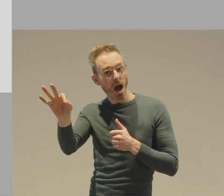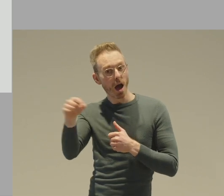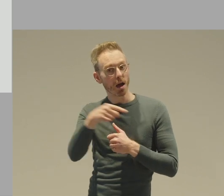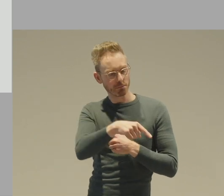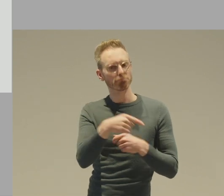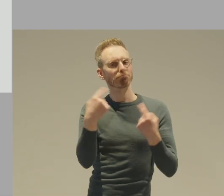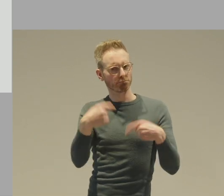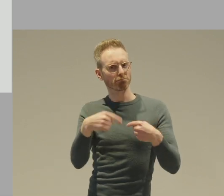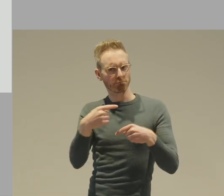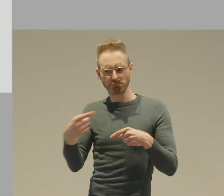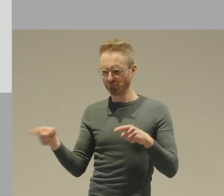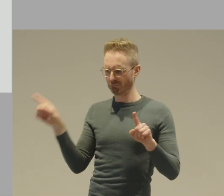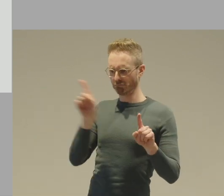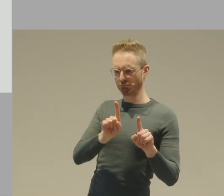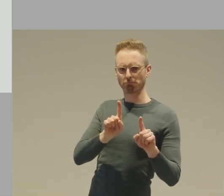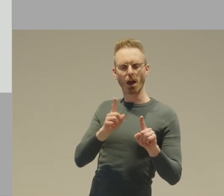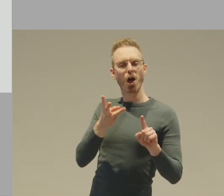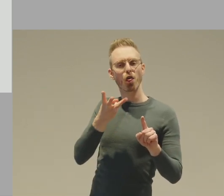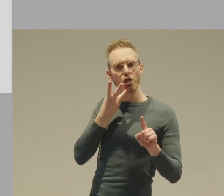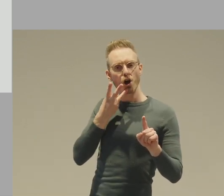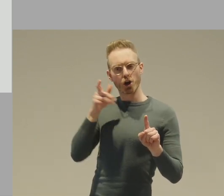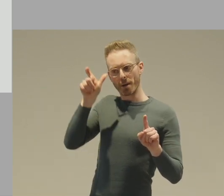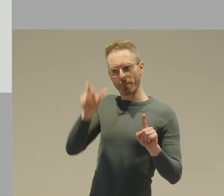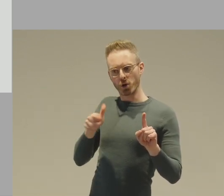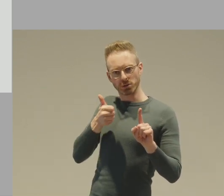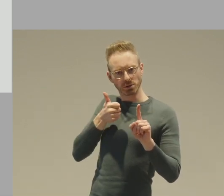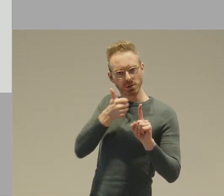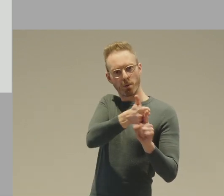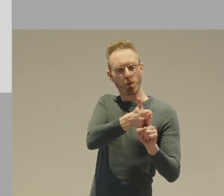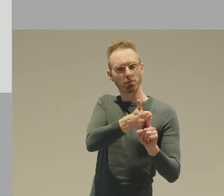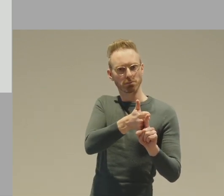have third-party support.